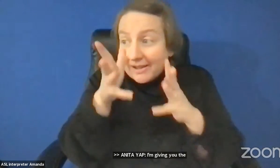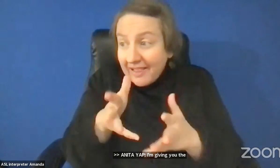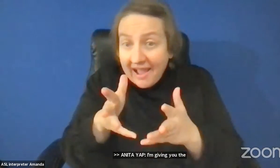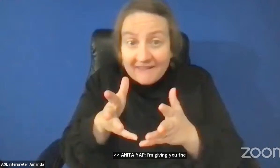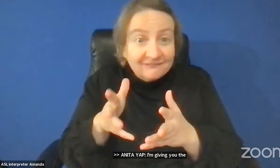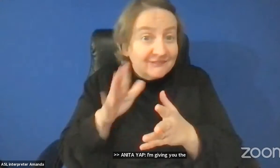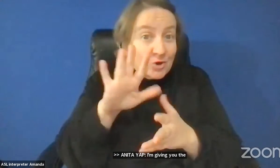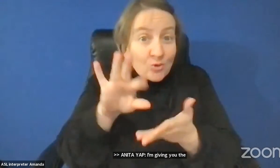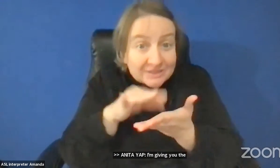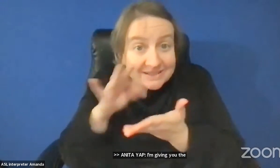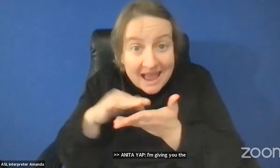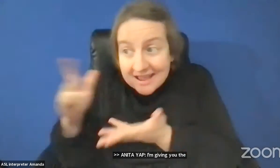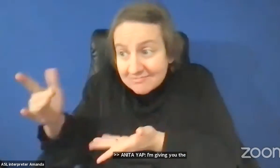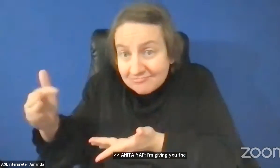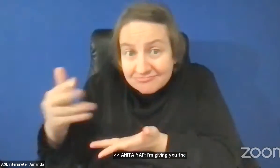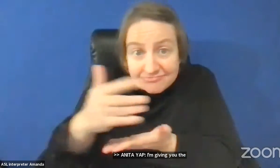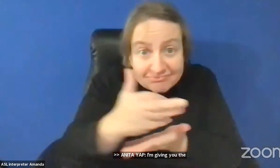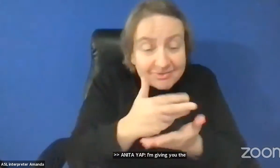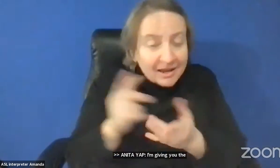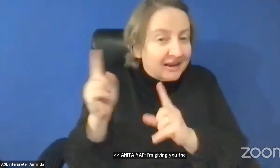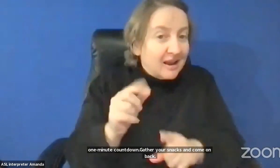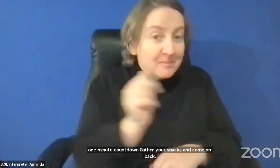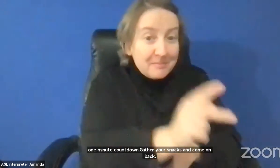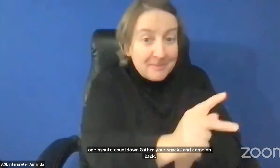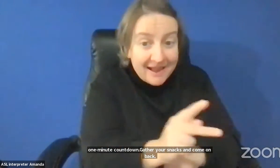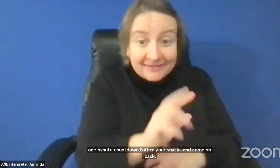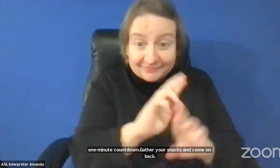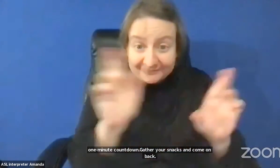and come on back.